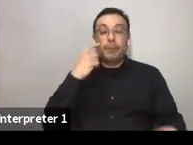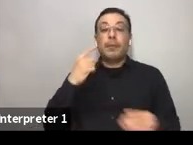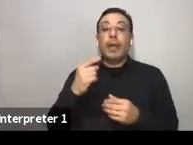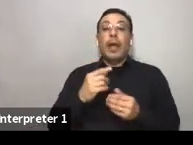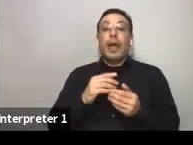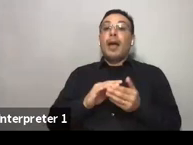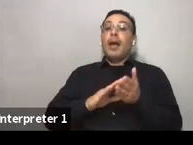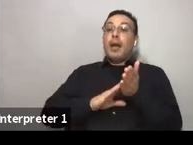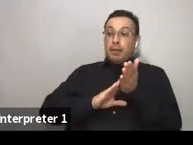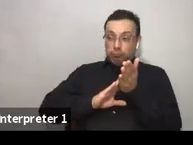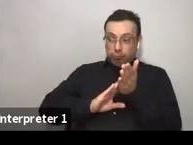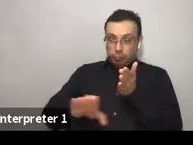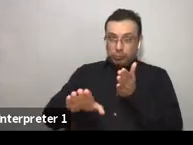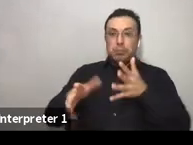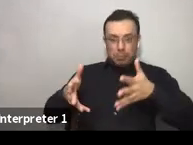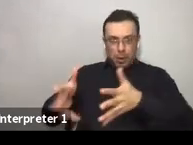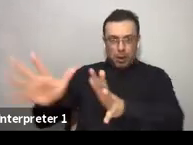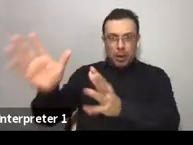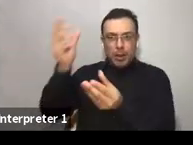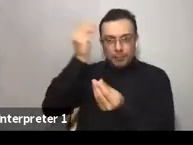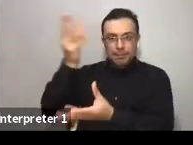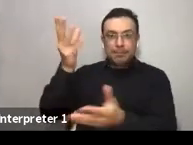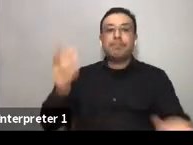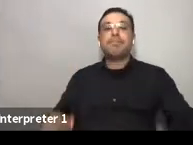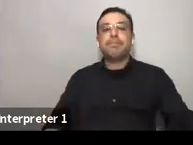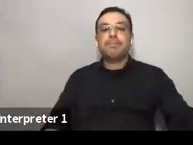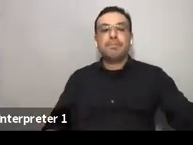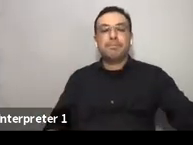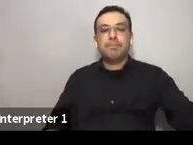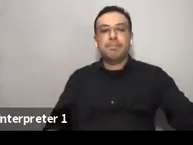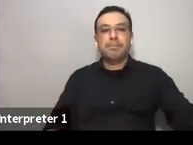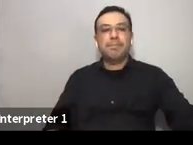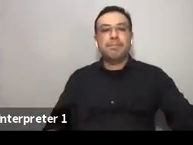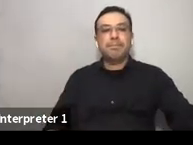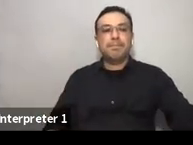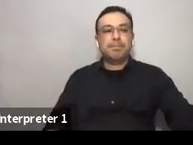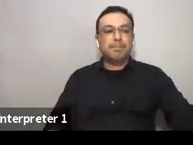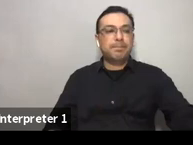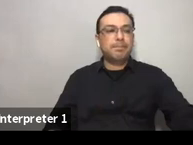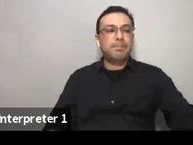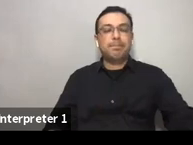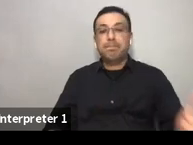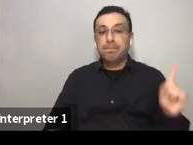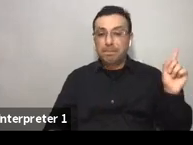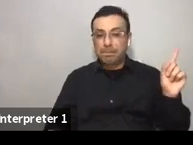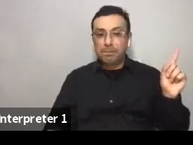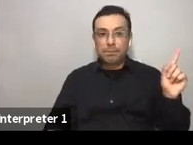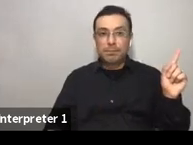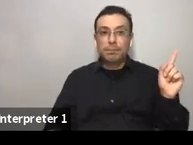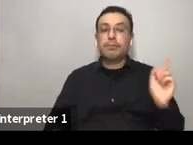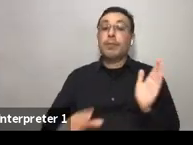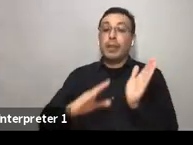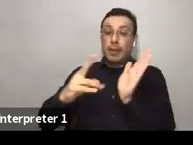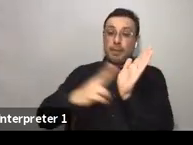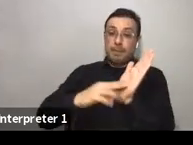So when is a release needed? A release is needed anytime personally identifying information is shared